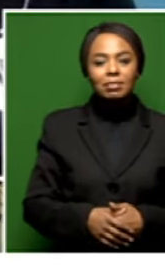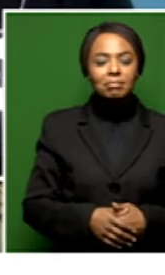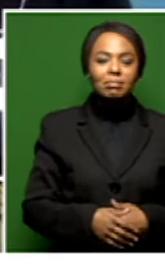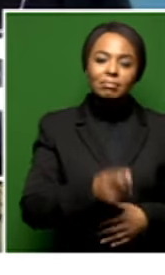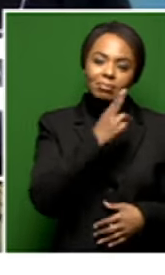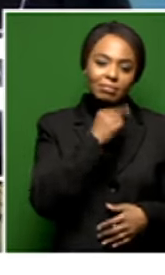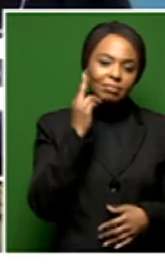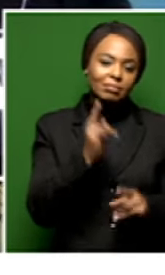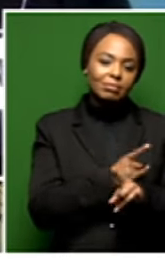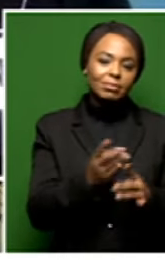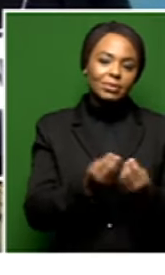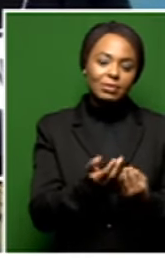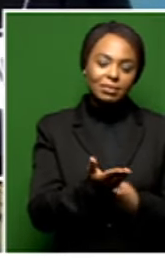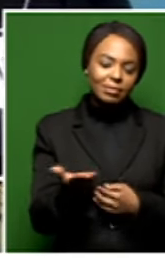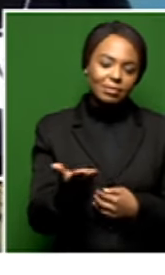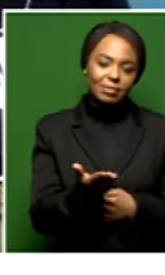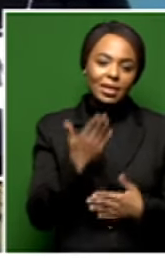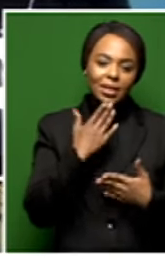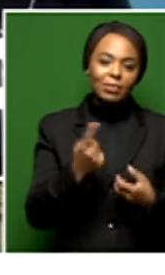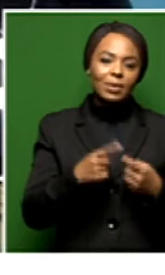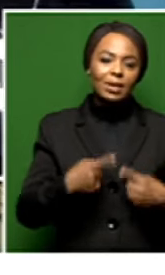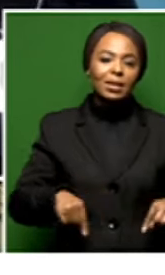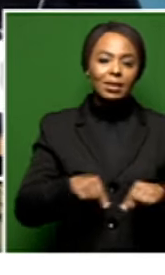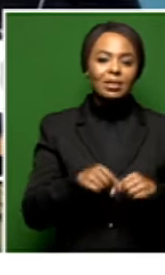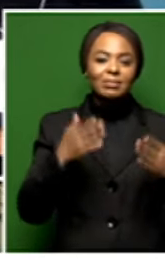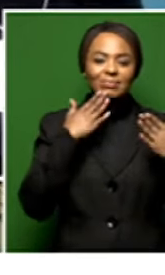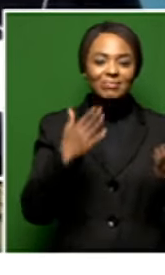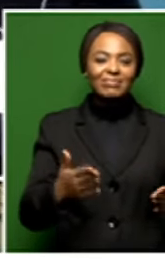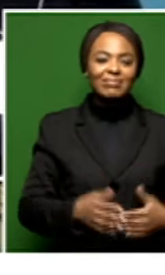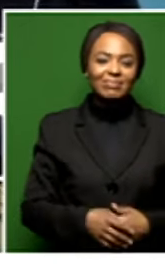to you guys. Thank you so much for joining us. Thank you. Thank you.